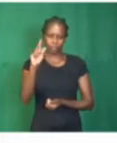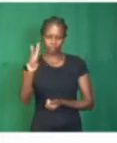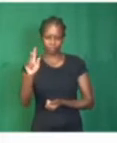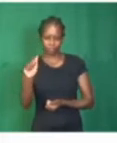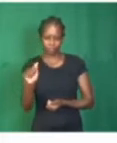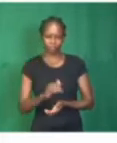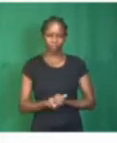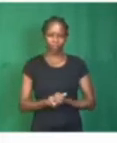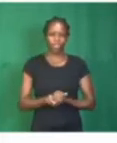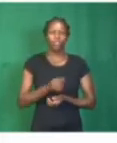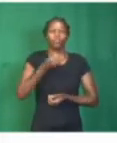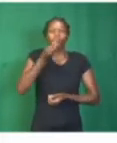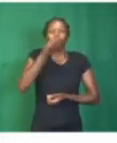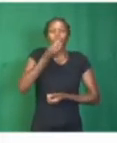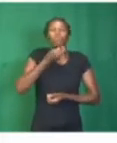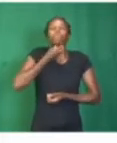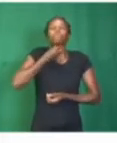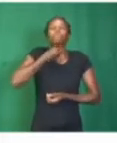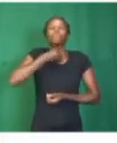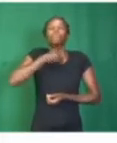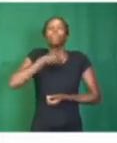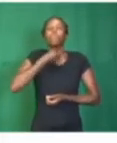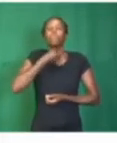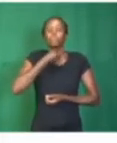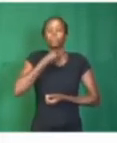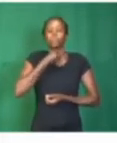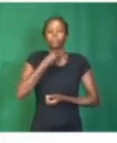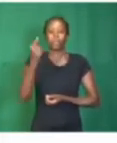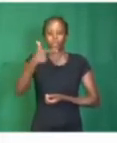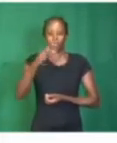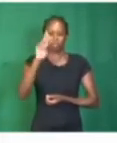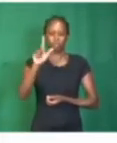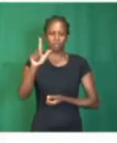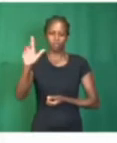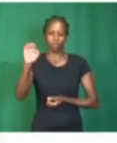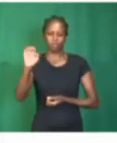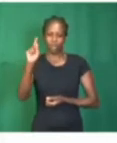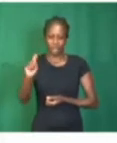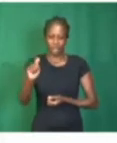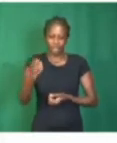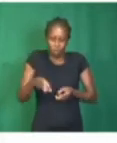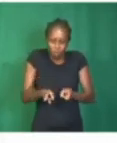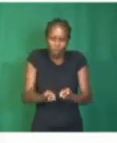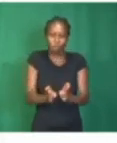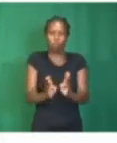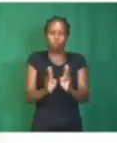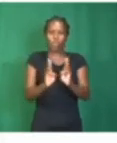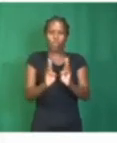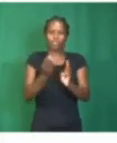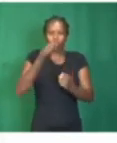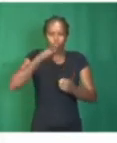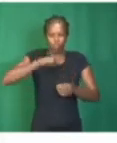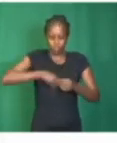this part called the gullet. The gullet is just a passageway for food as it goes to the